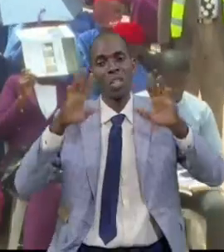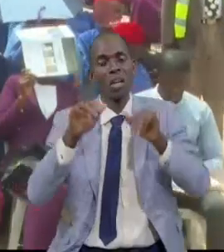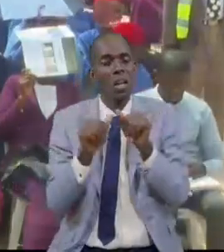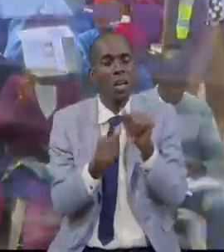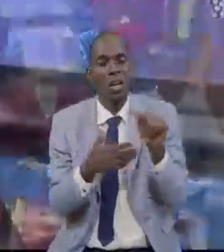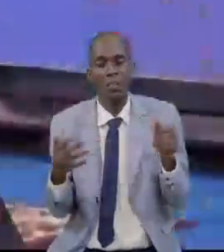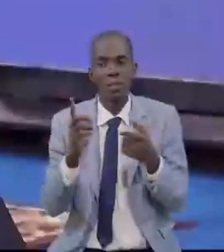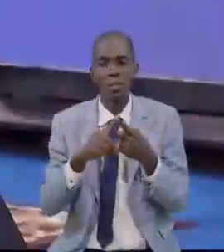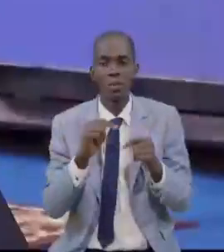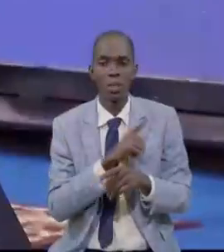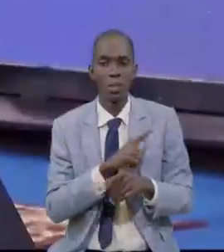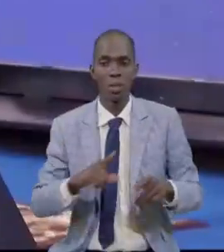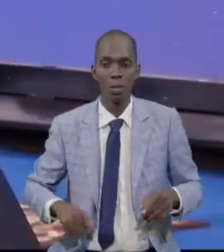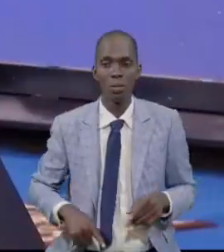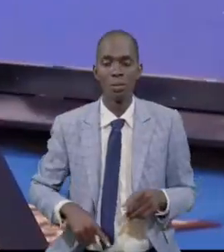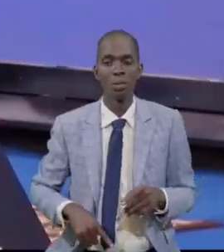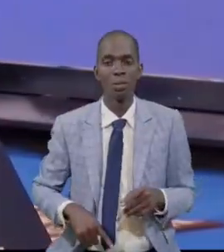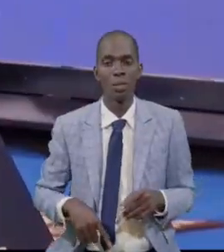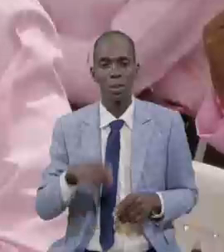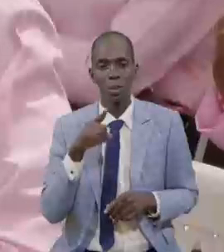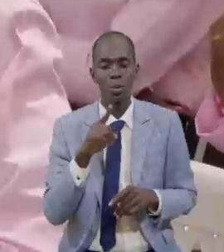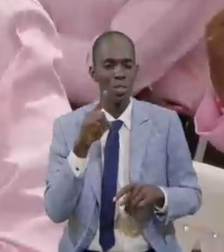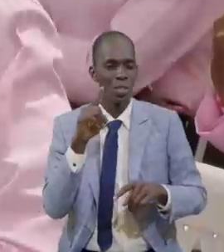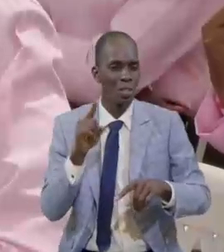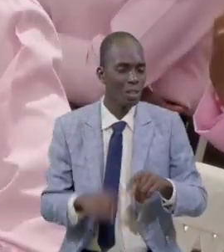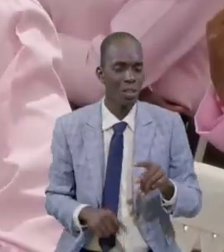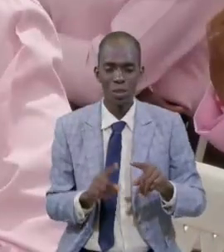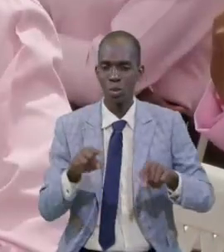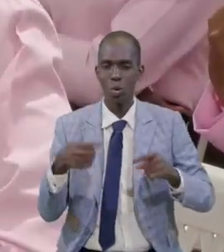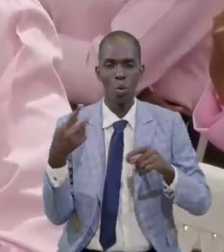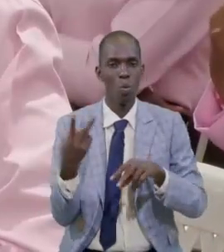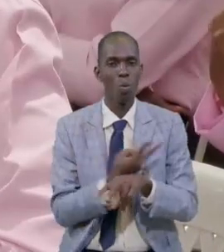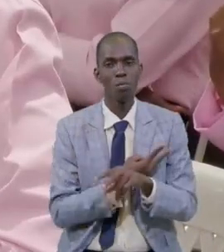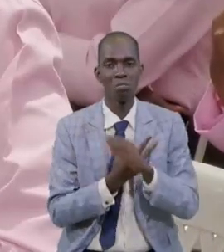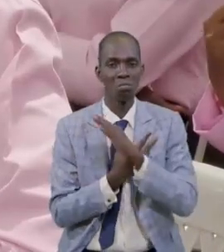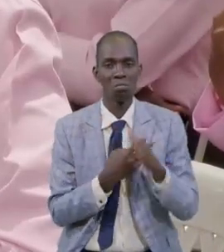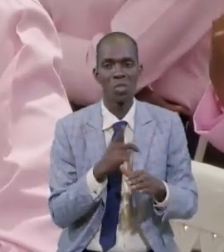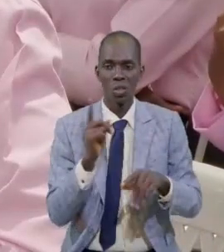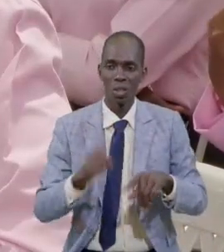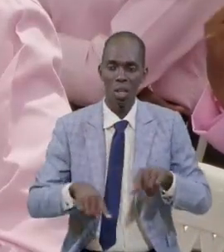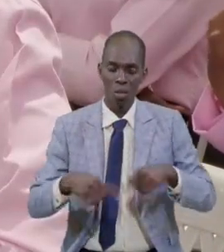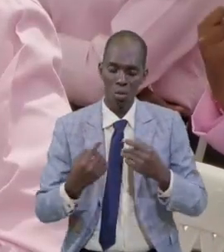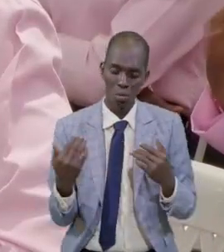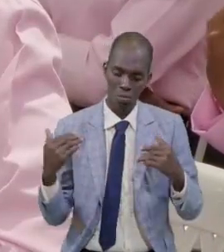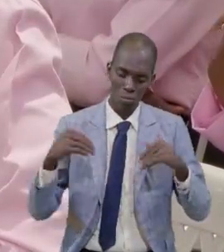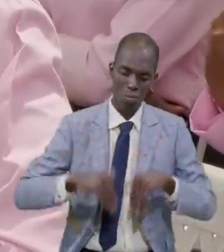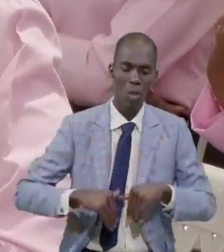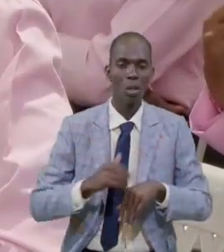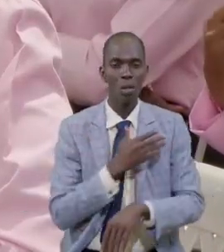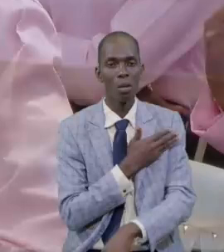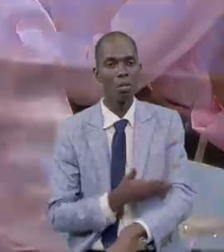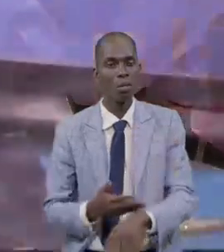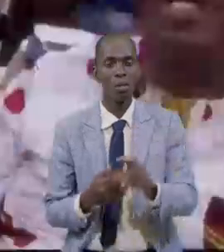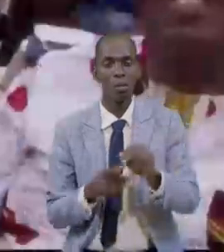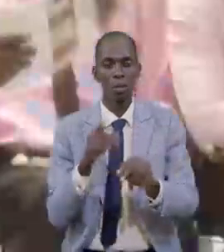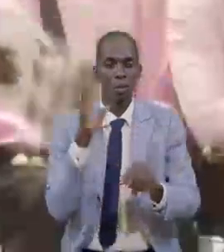Lord, you cannot go worse. You cannot go down. You're going to be up in